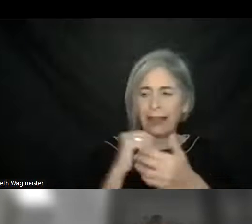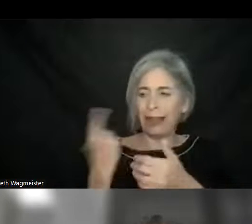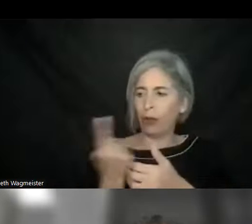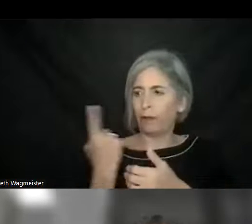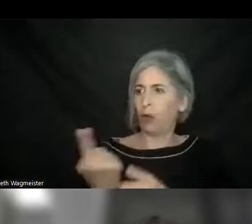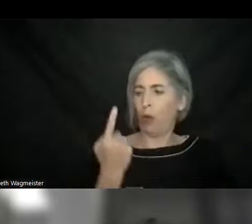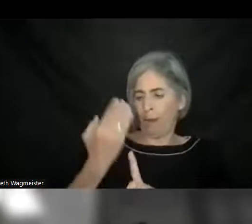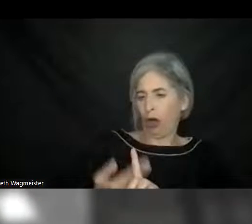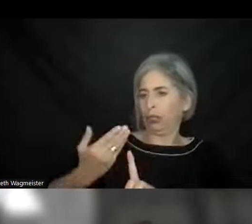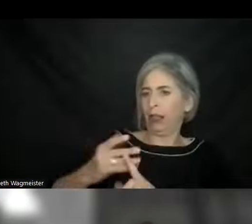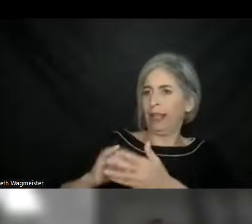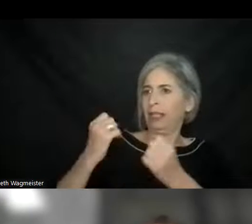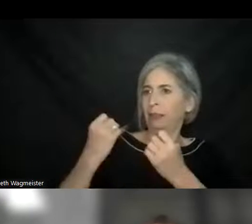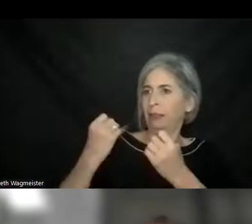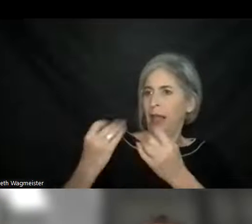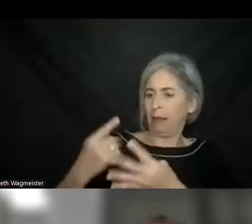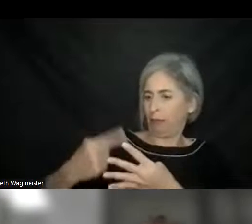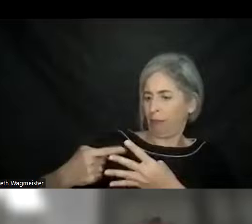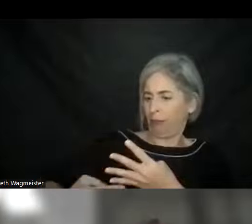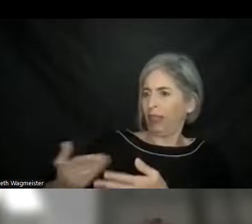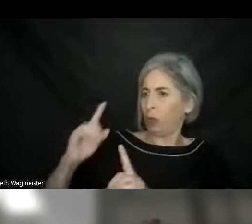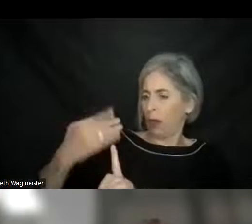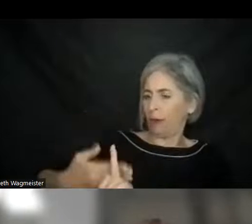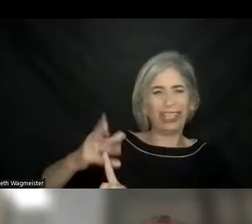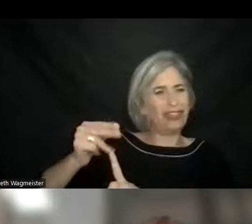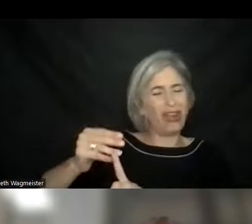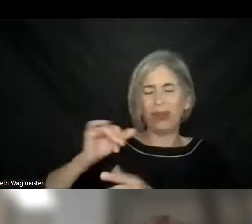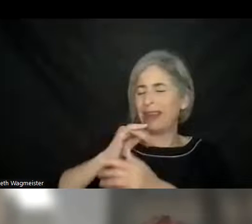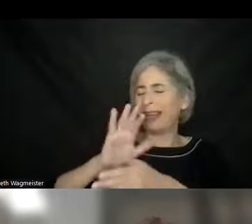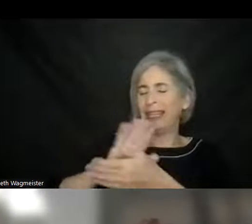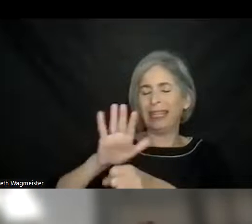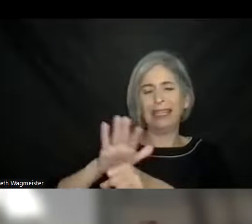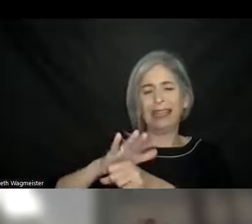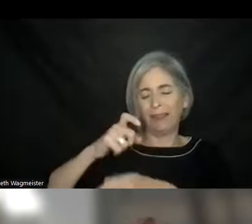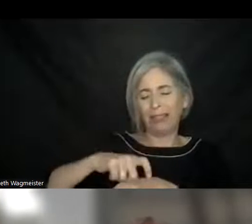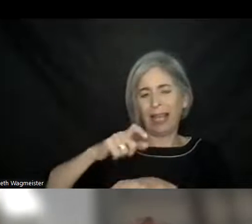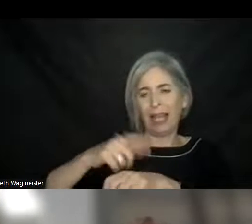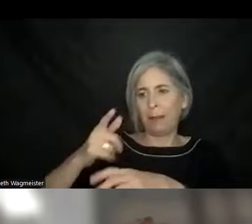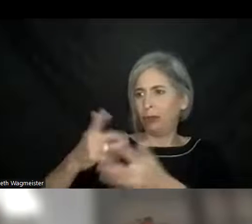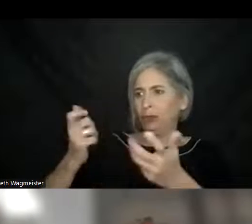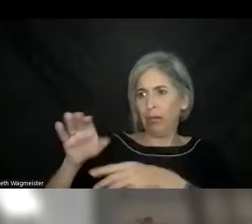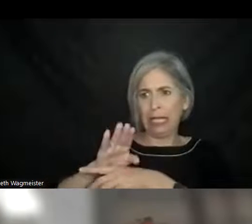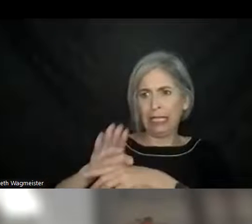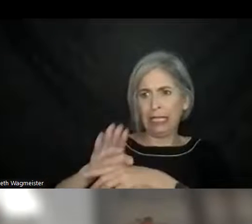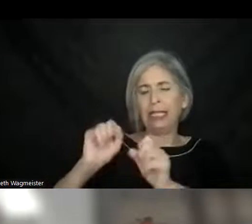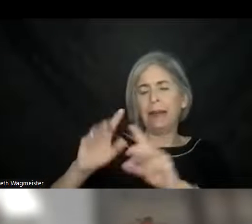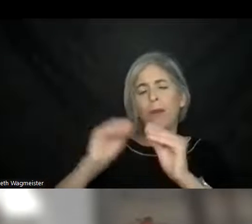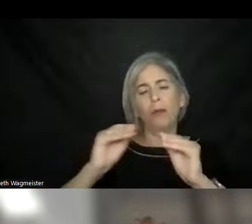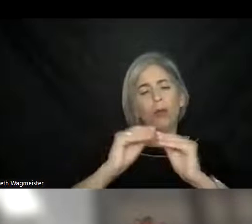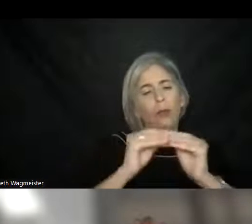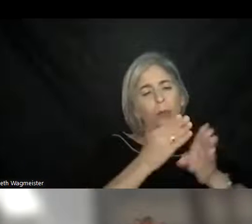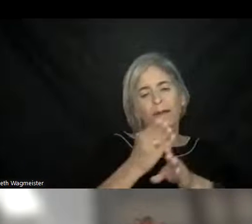one person that does multiple things that doesn't have the time to check actually all these, if all these requirements are met.